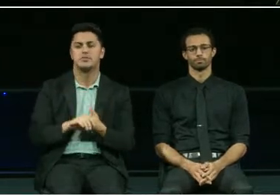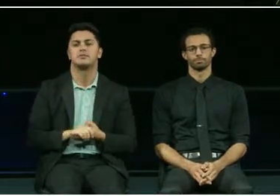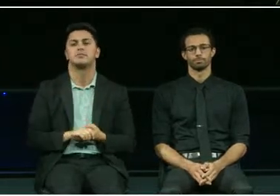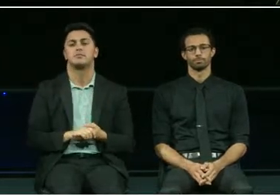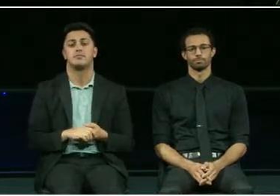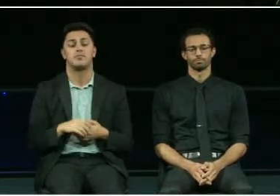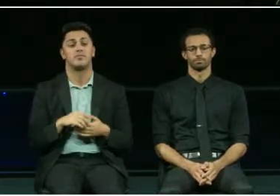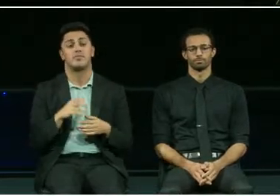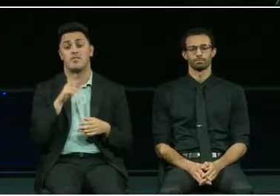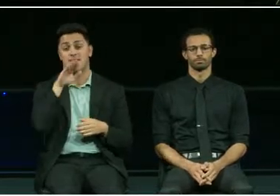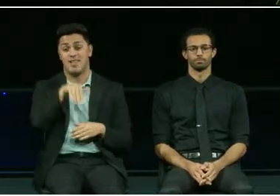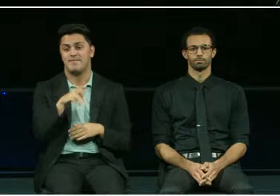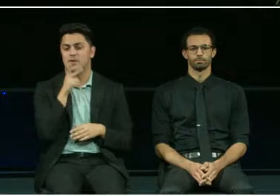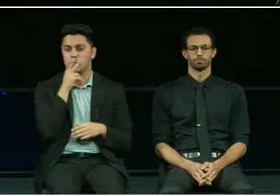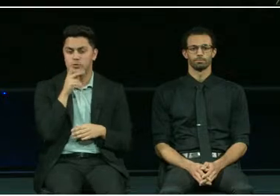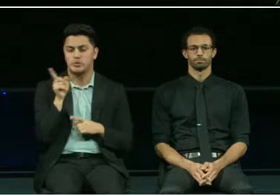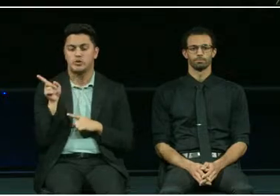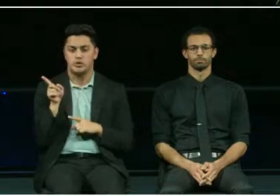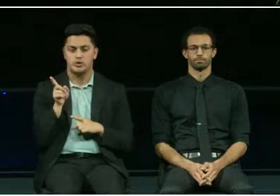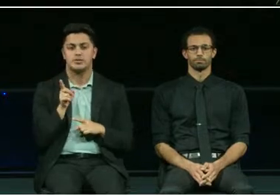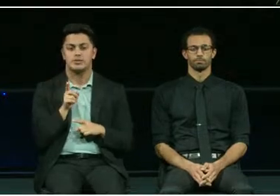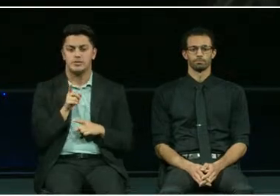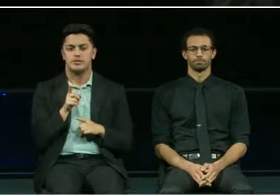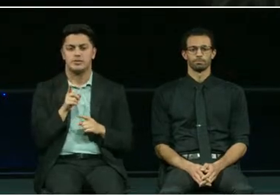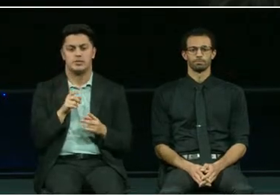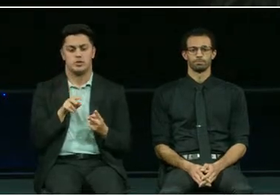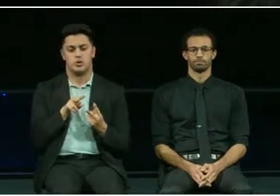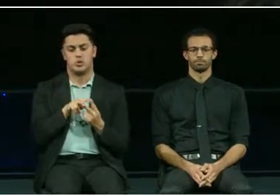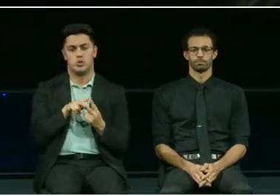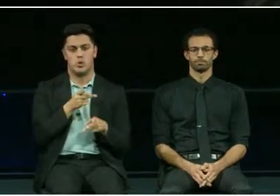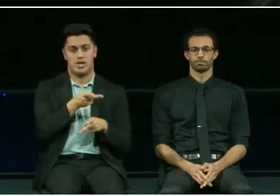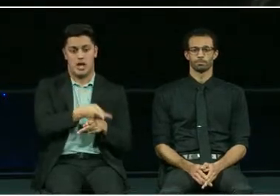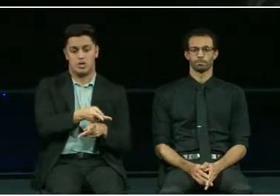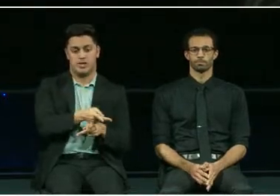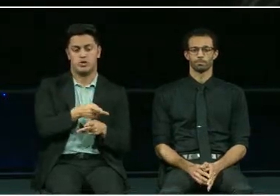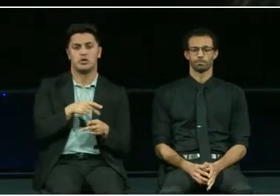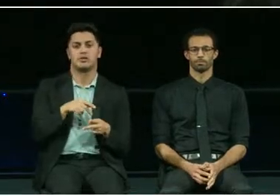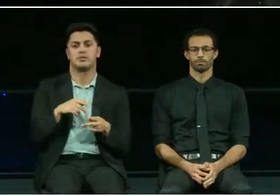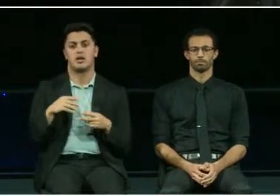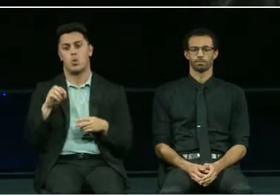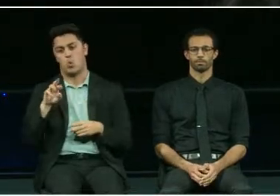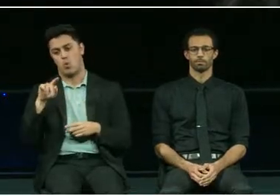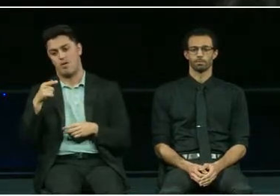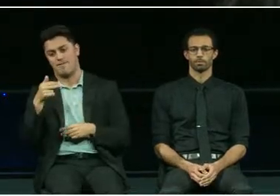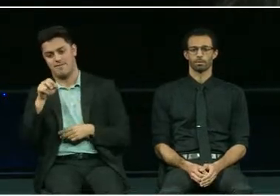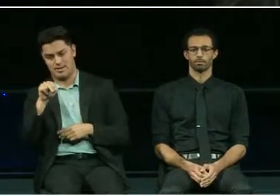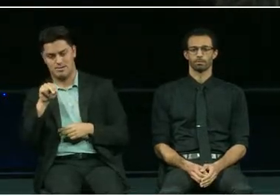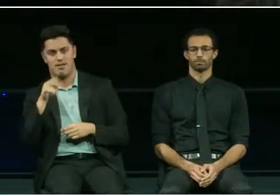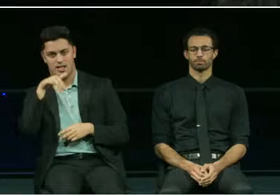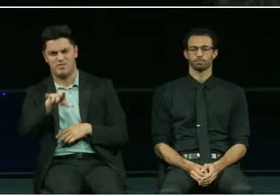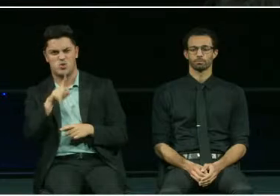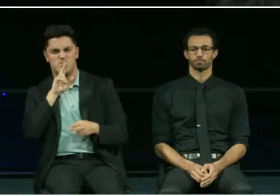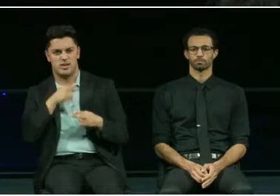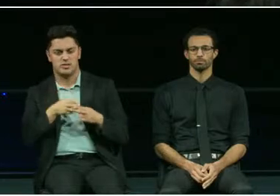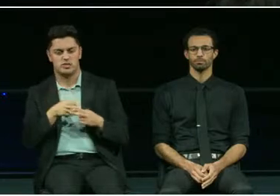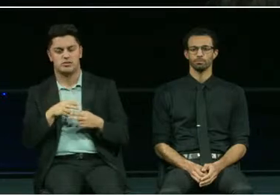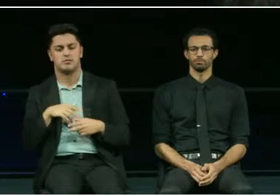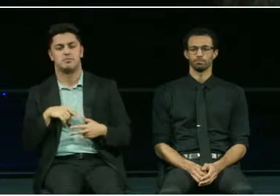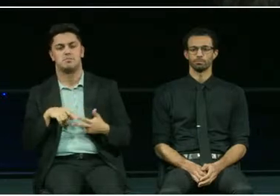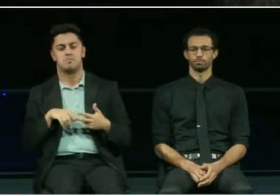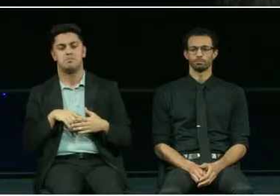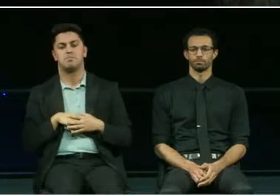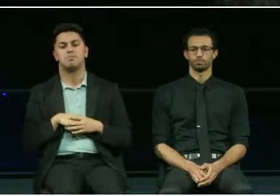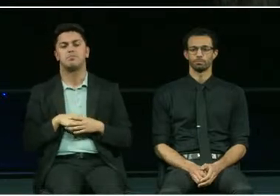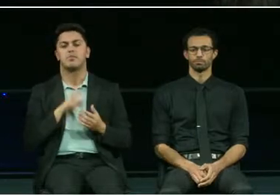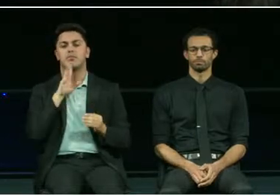The Elephant Whisperers, it's a movie about two caretakers and an orphaned elephant, as you just mentioned. And talking about